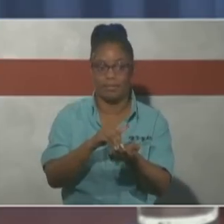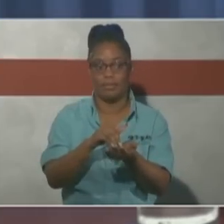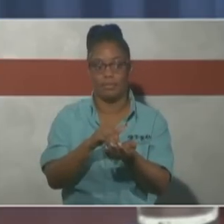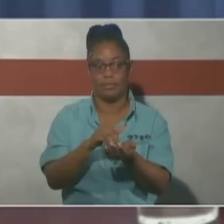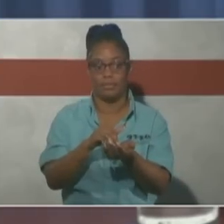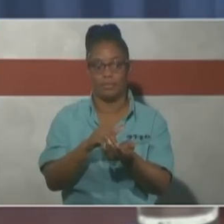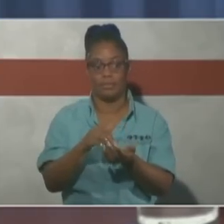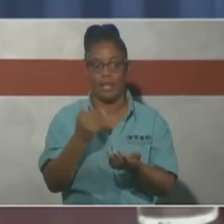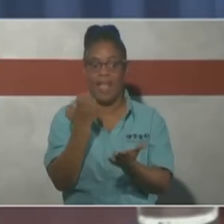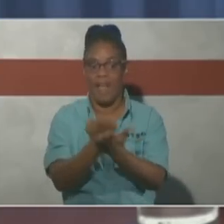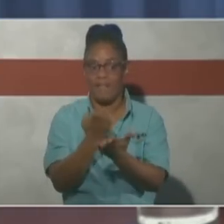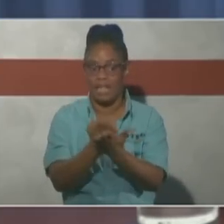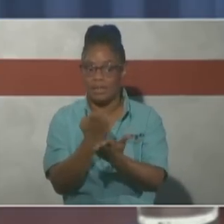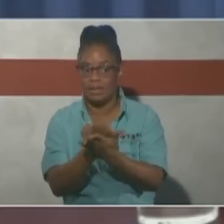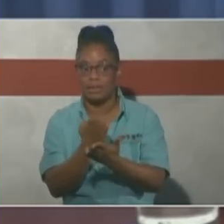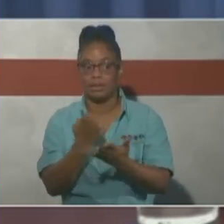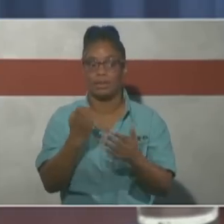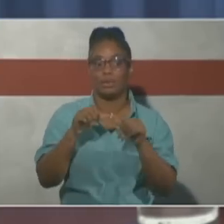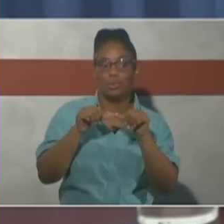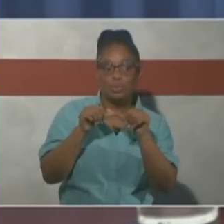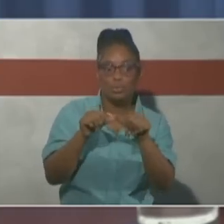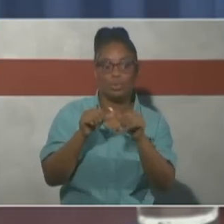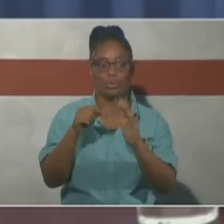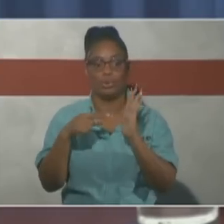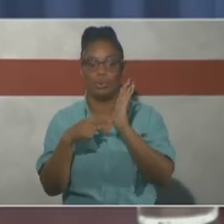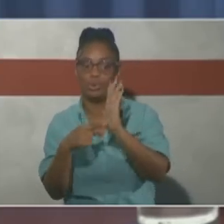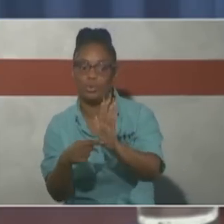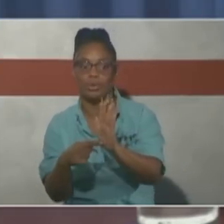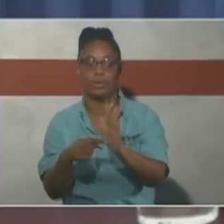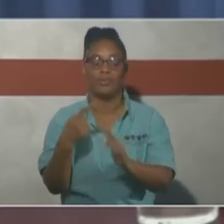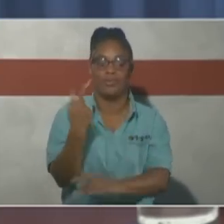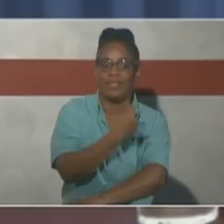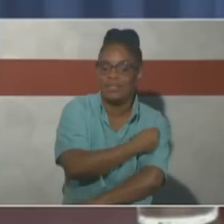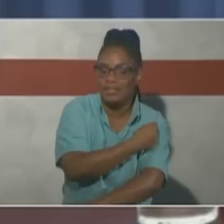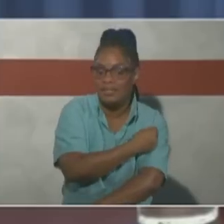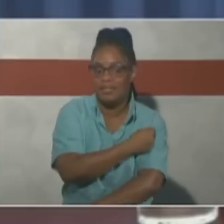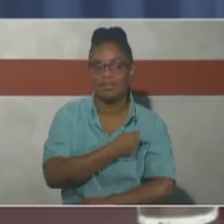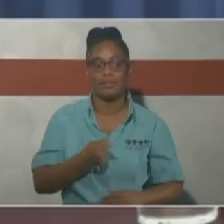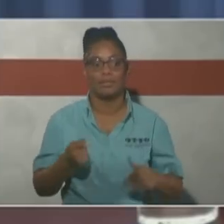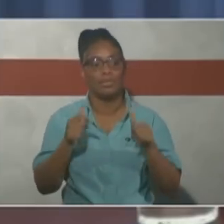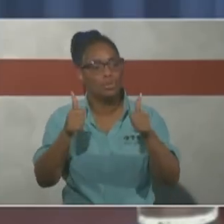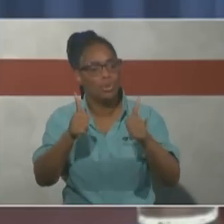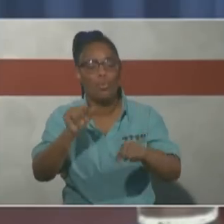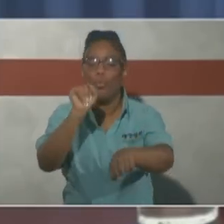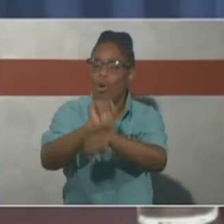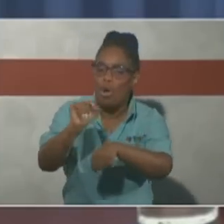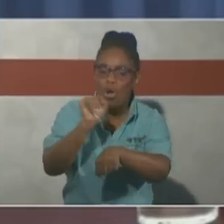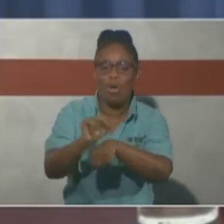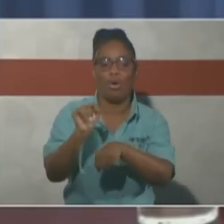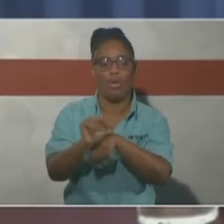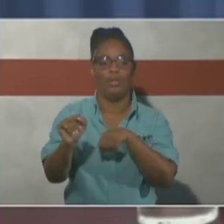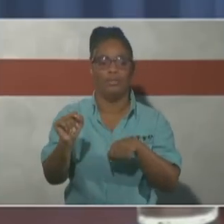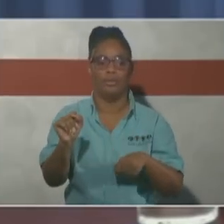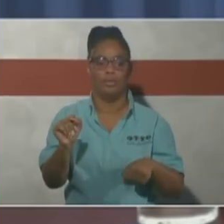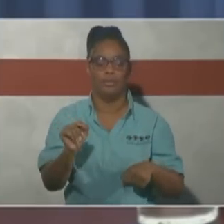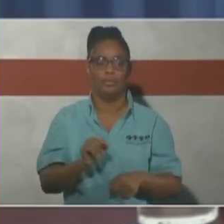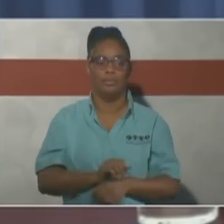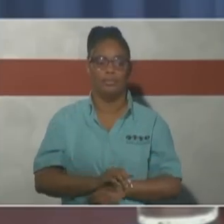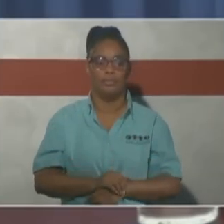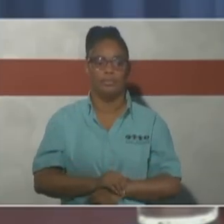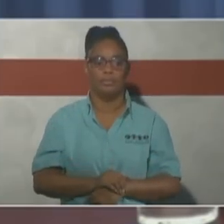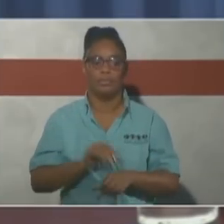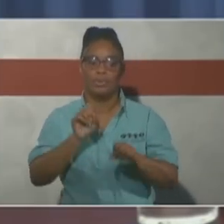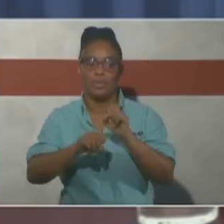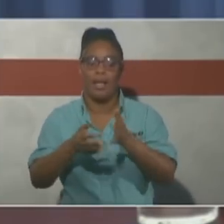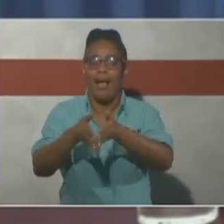169,955 who have been boosted. We are again appealing, and let me repeat what all the doctors have said. The